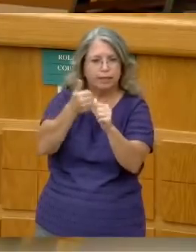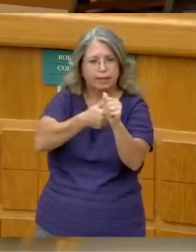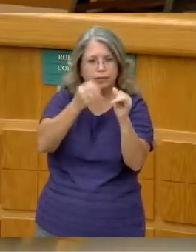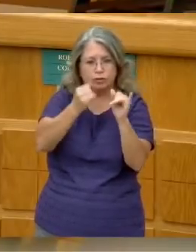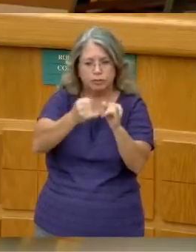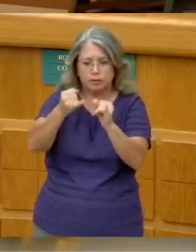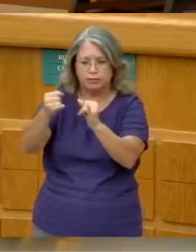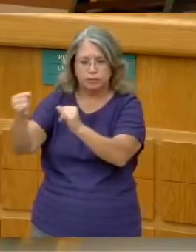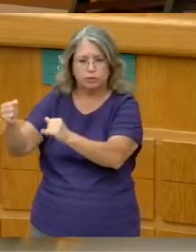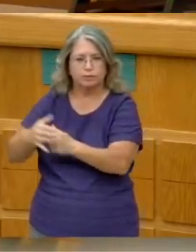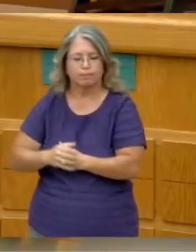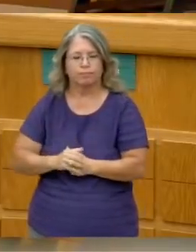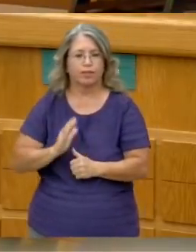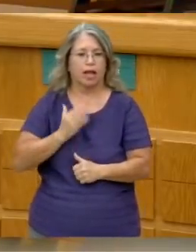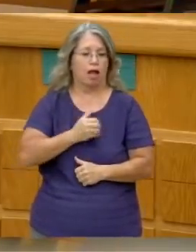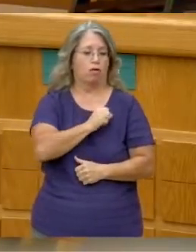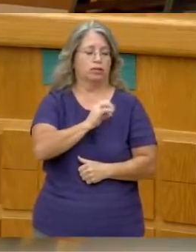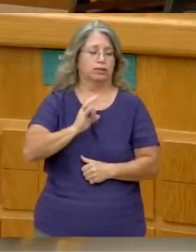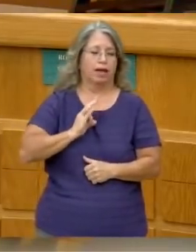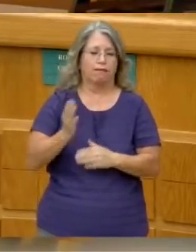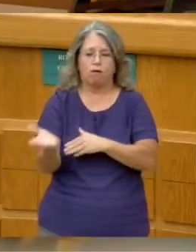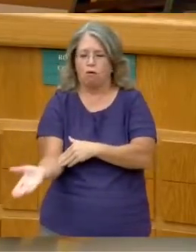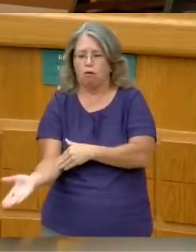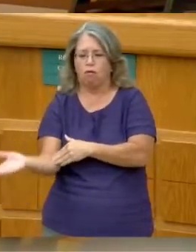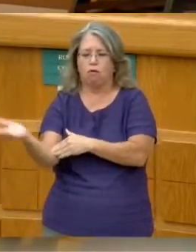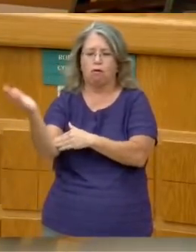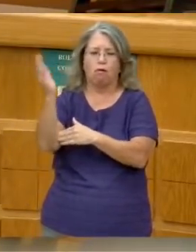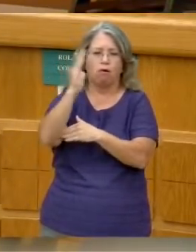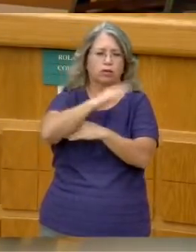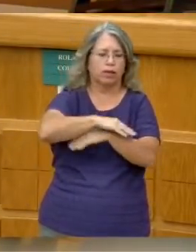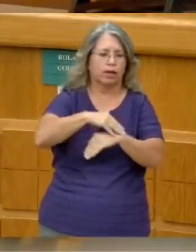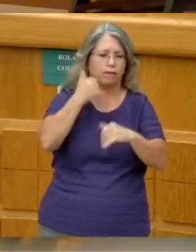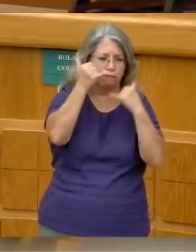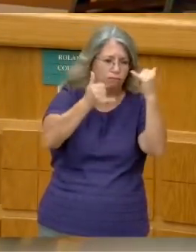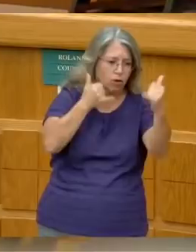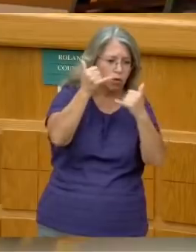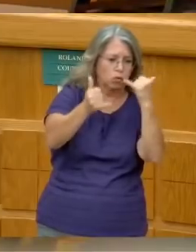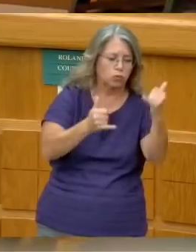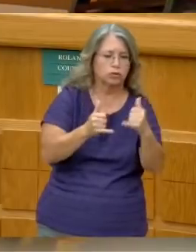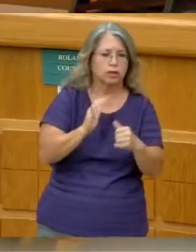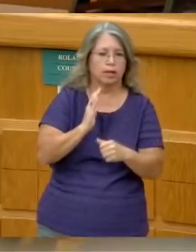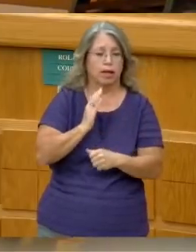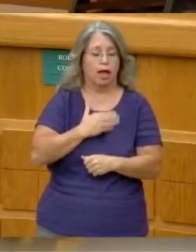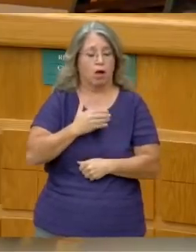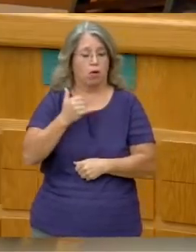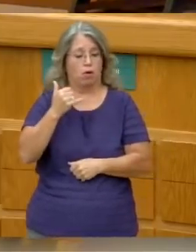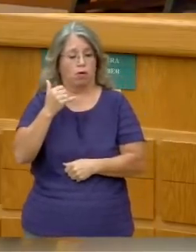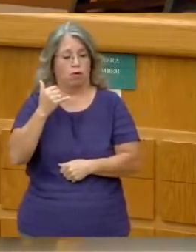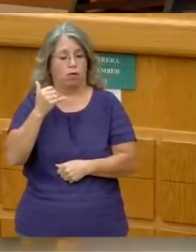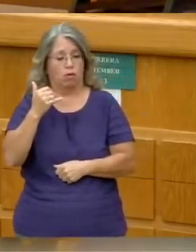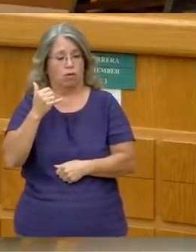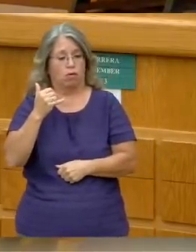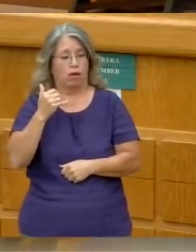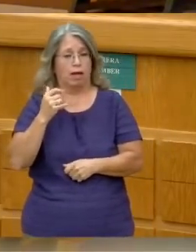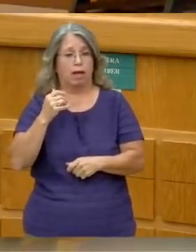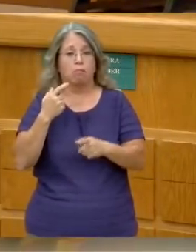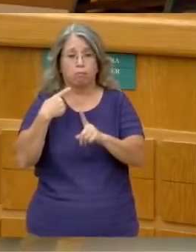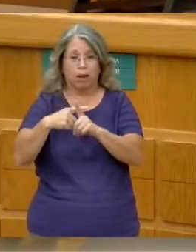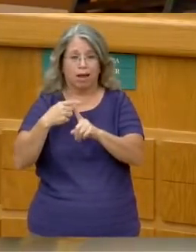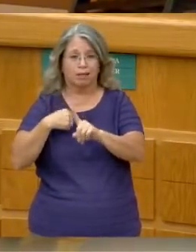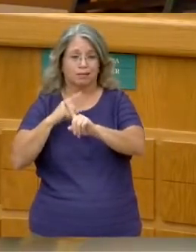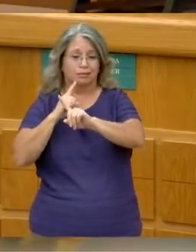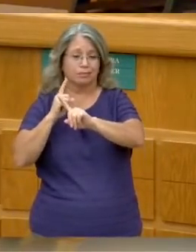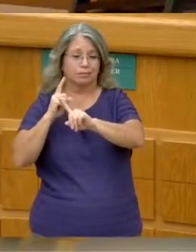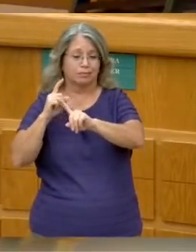are talking all day long on the phones. Our phone bank answers about 600 incoming calls per